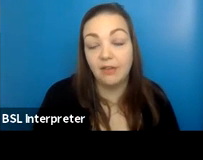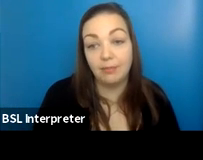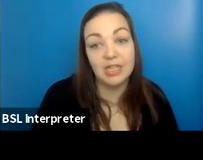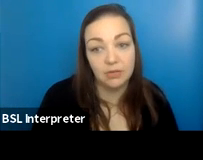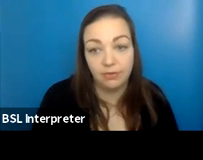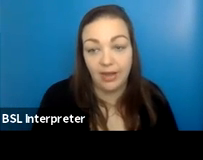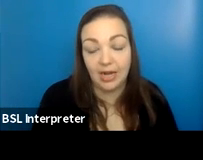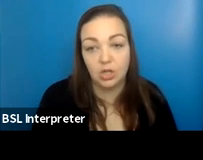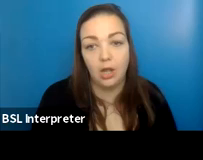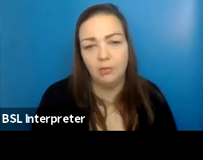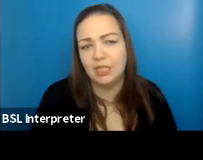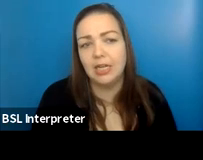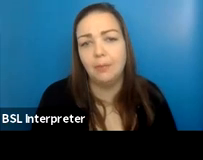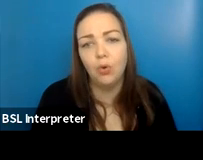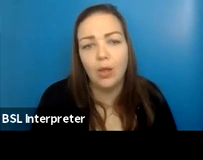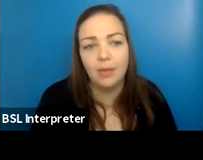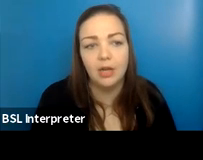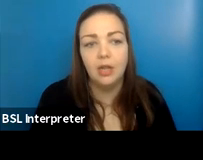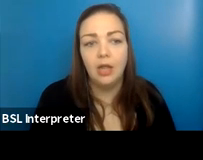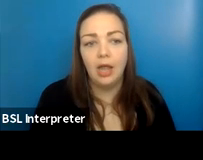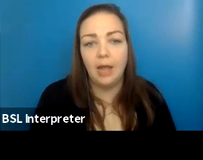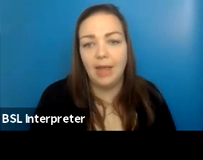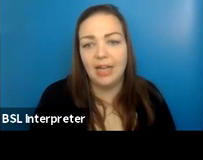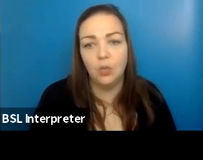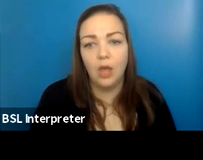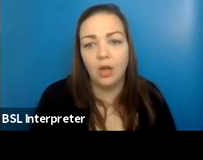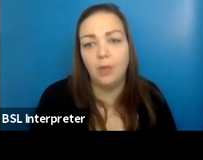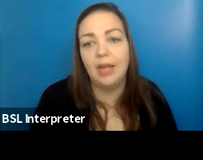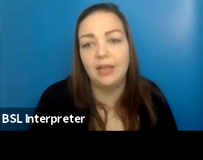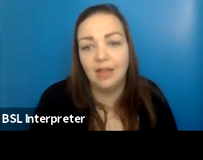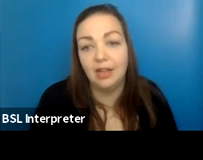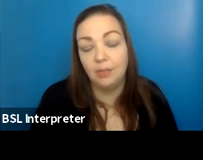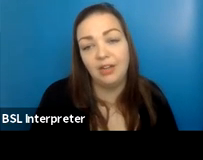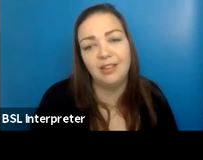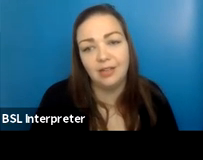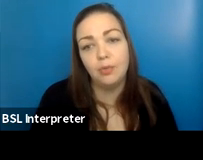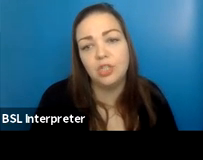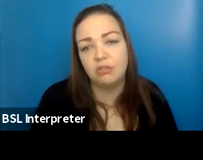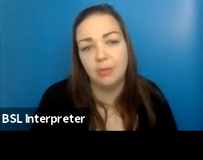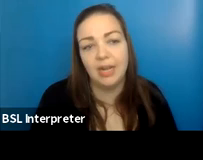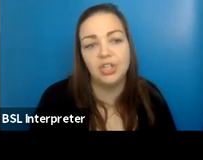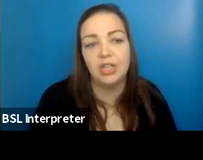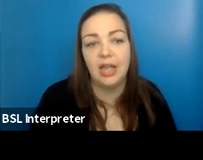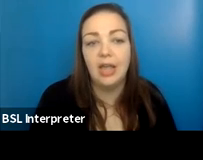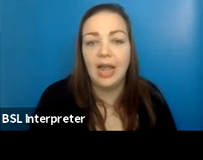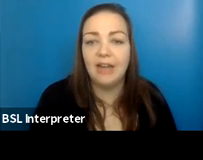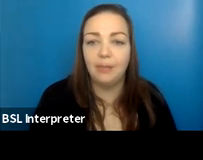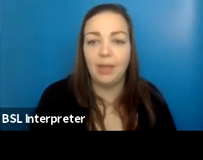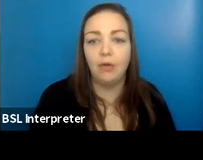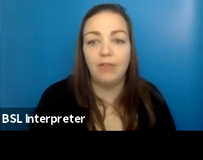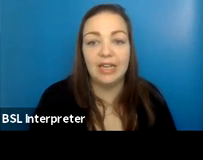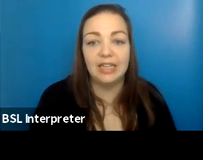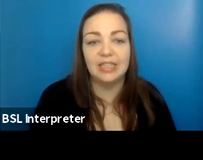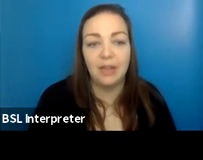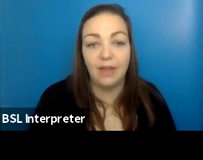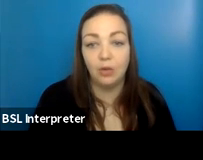That can have a massive effect, especially in employment and in the workplace, because there's a double discrimination there, and it's